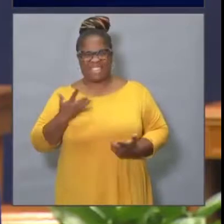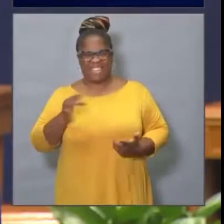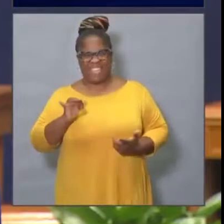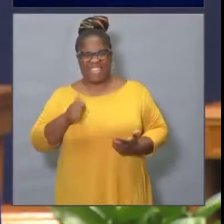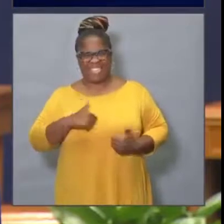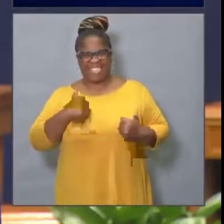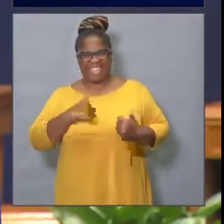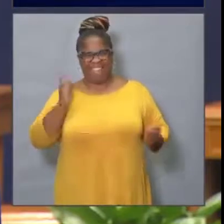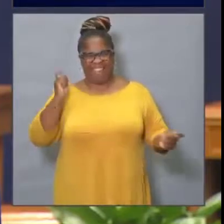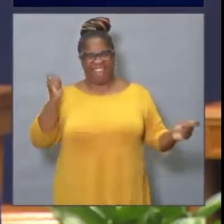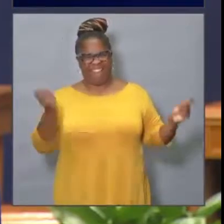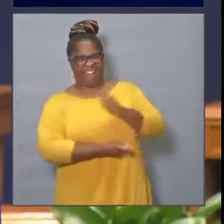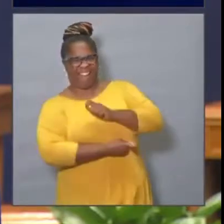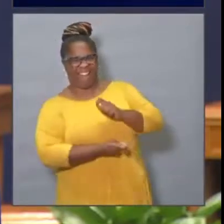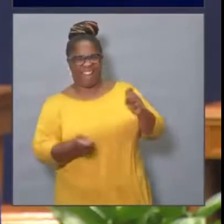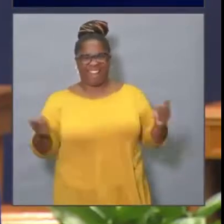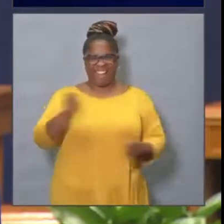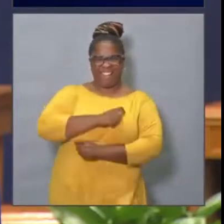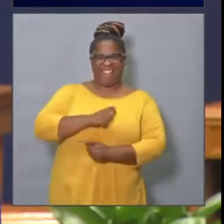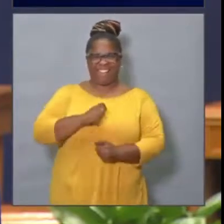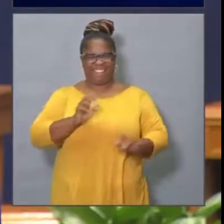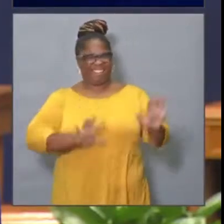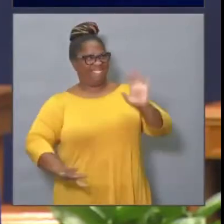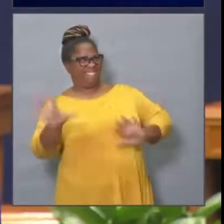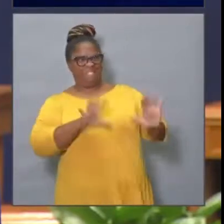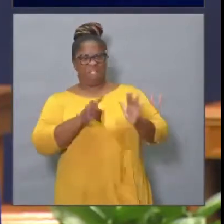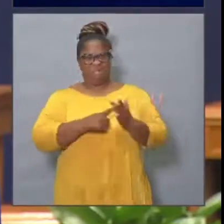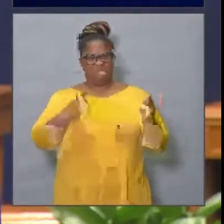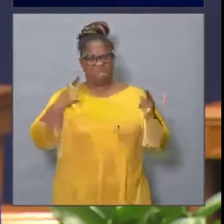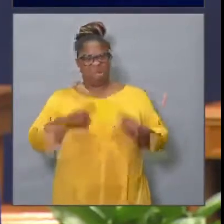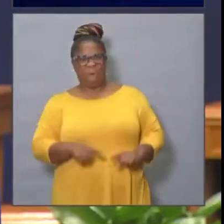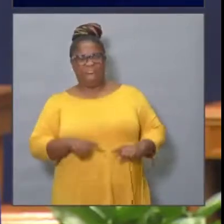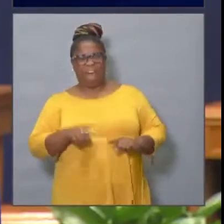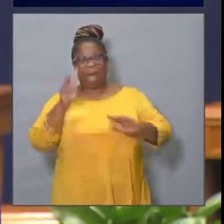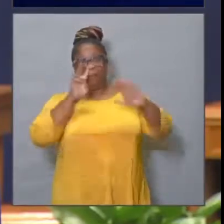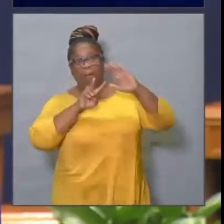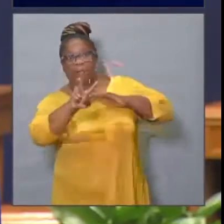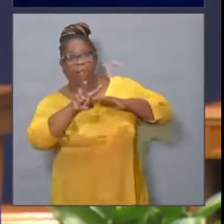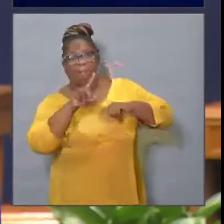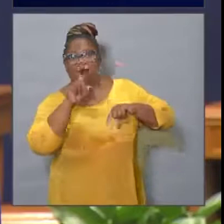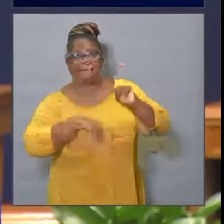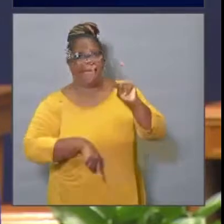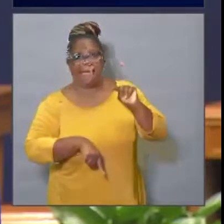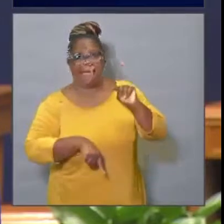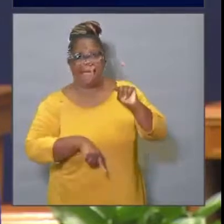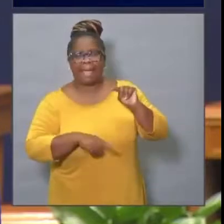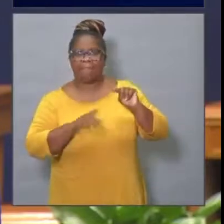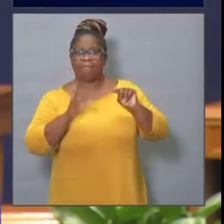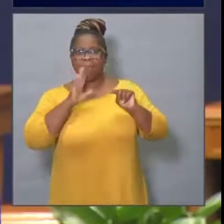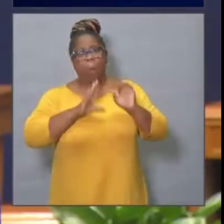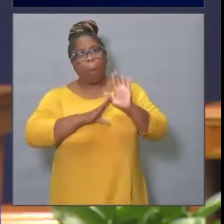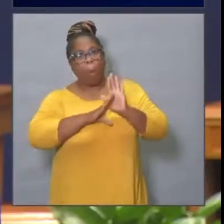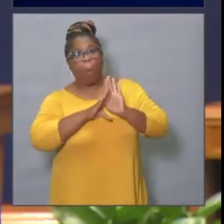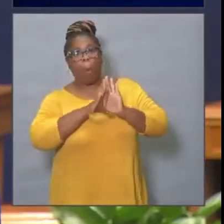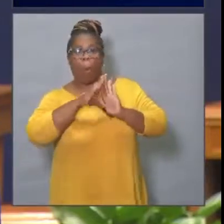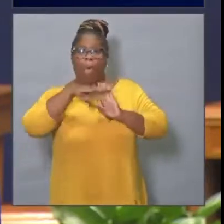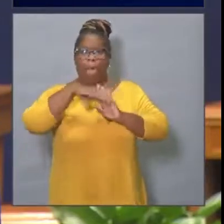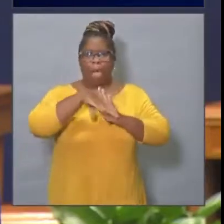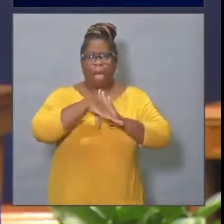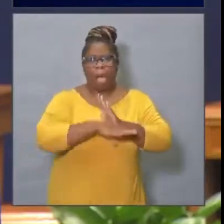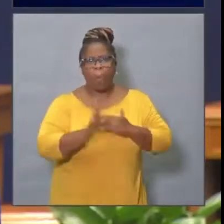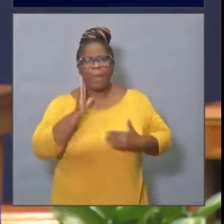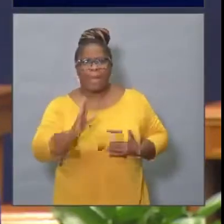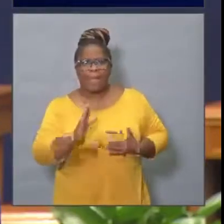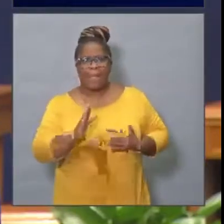roller coaster, and a roller coaster that's in the dark. We can't see what's ahead, but we know that there's dips, shifts up, shifts